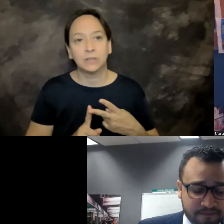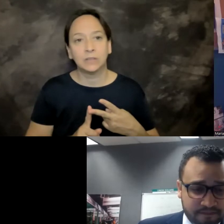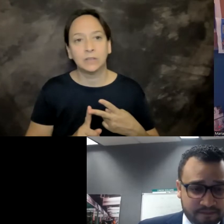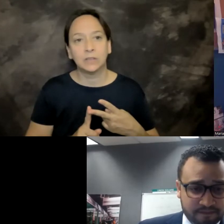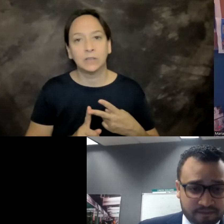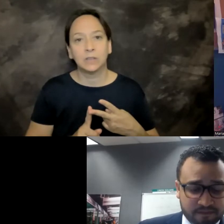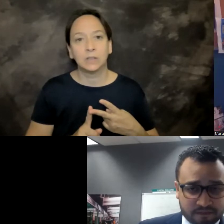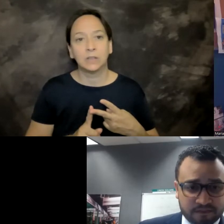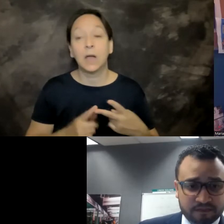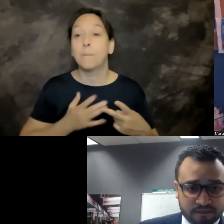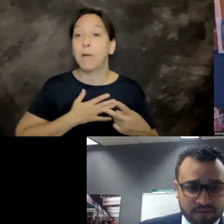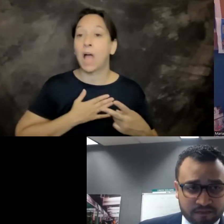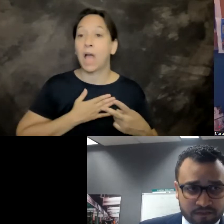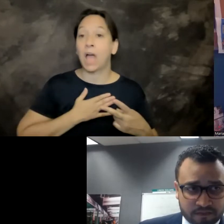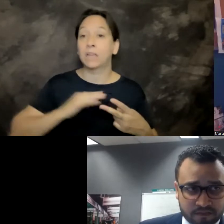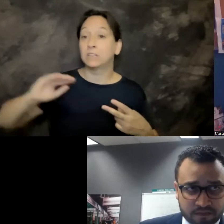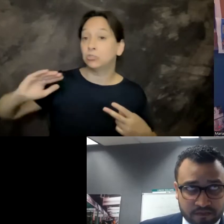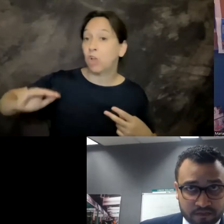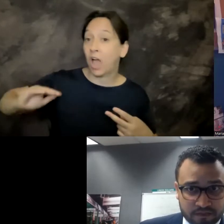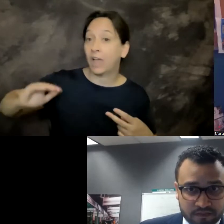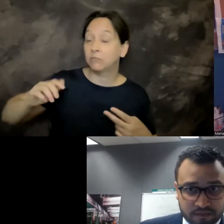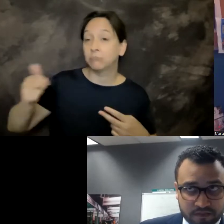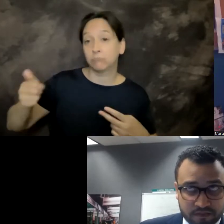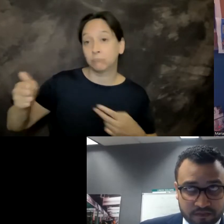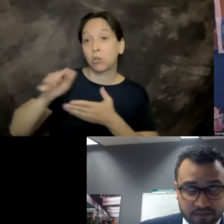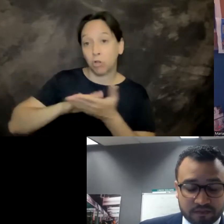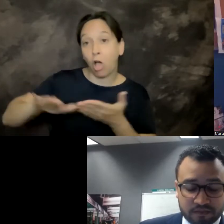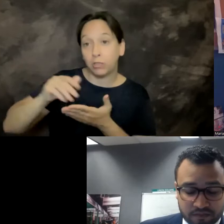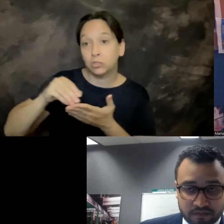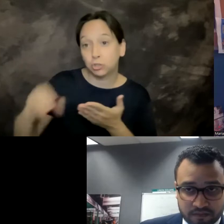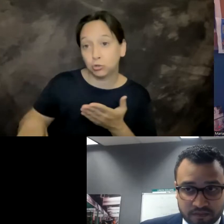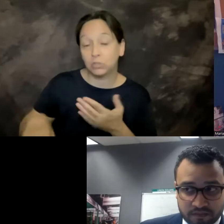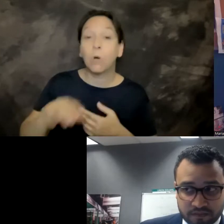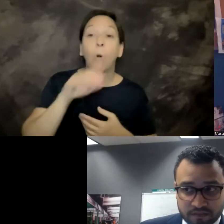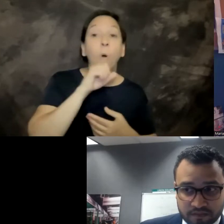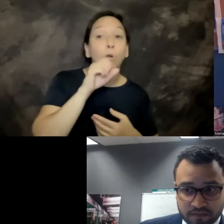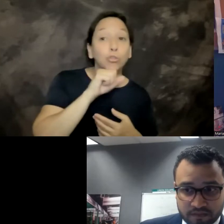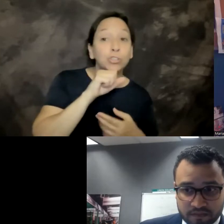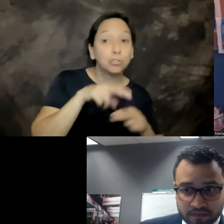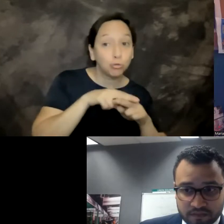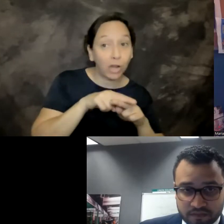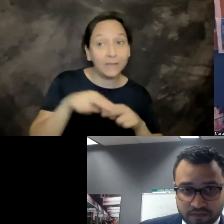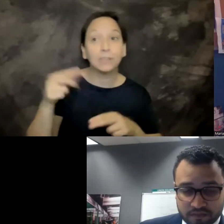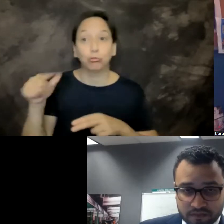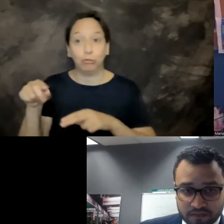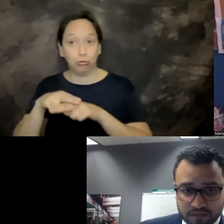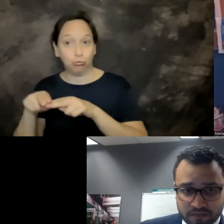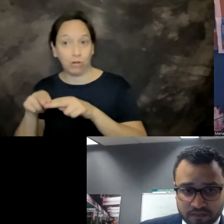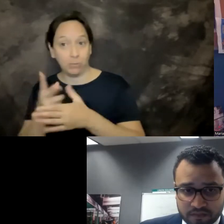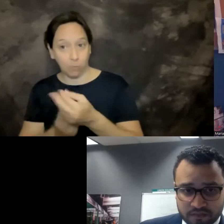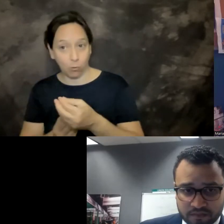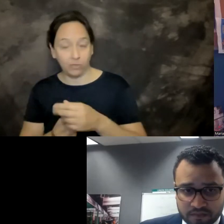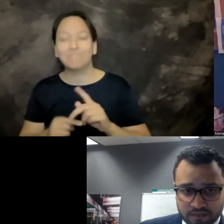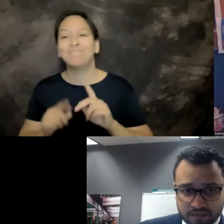a mother of a college student who takes both orange and green lines. So classes, she goes to